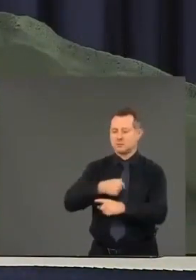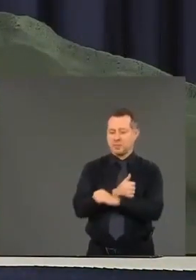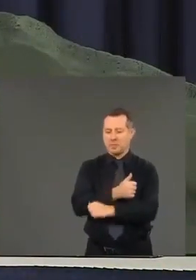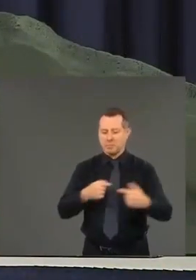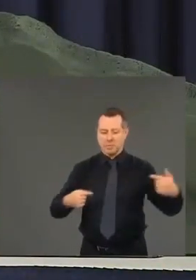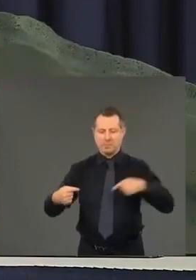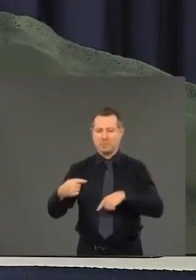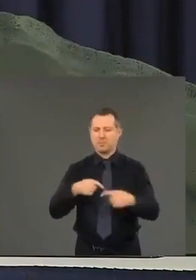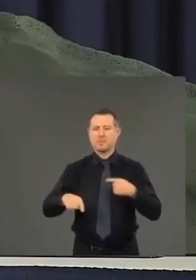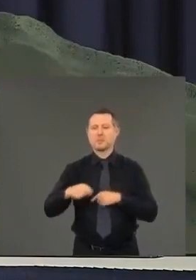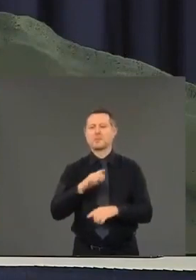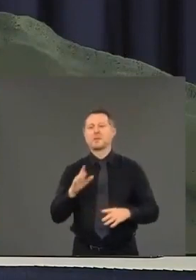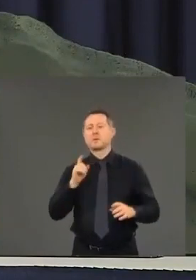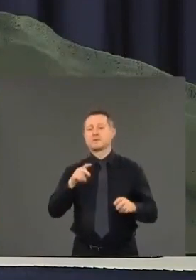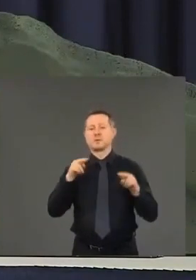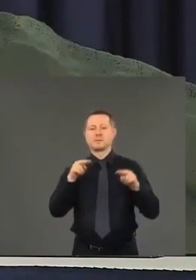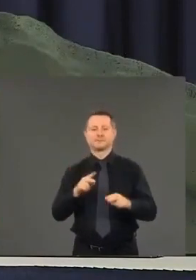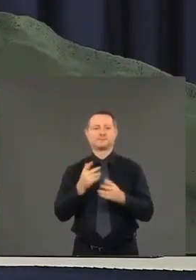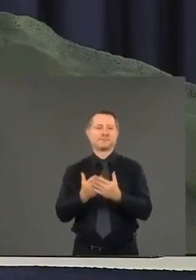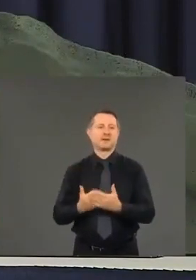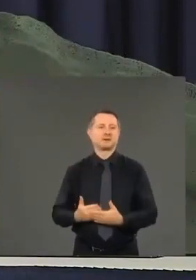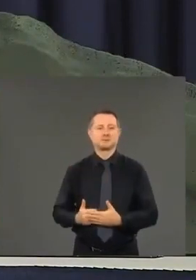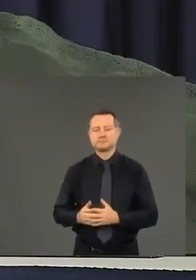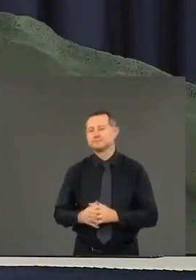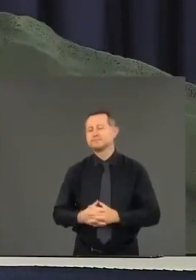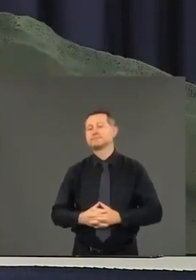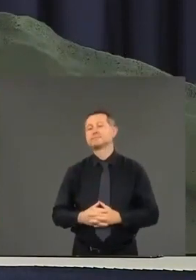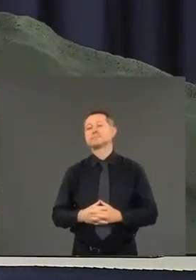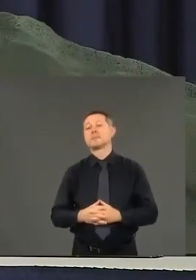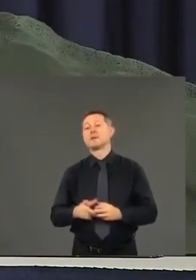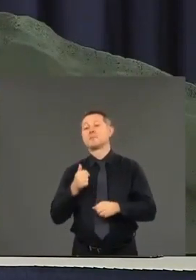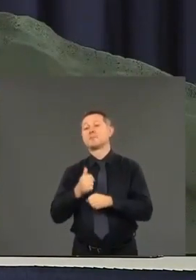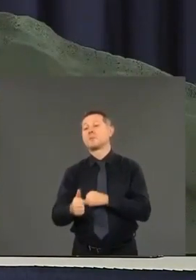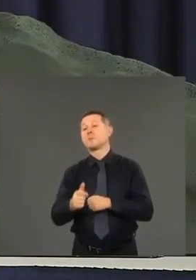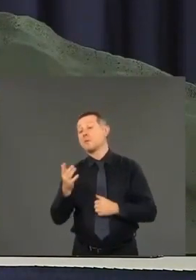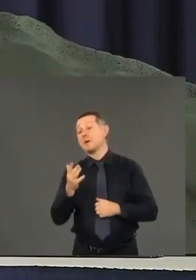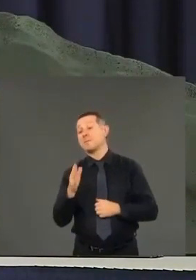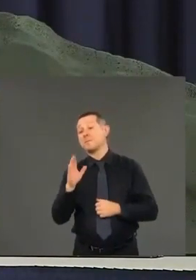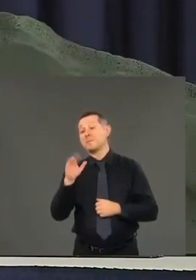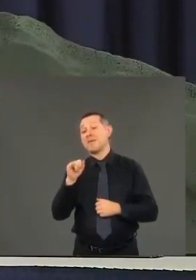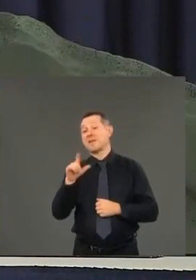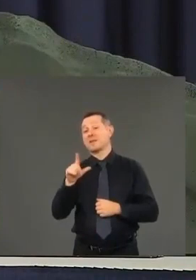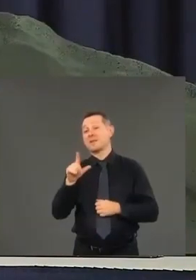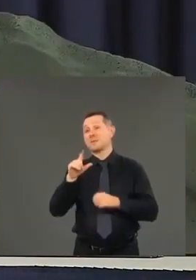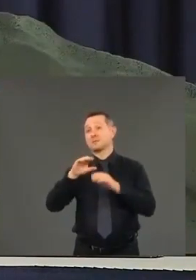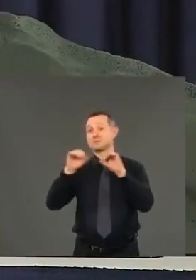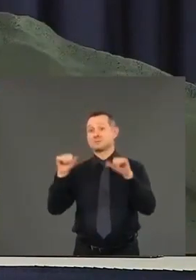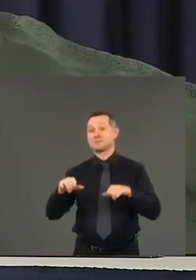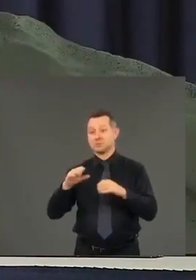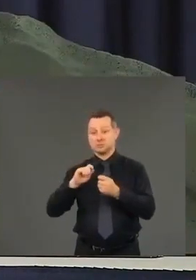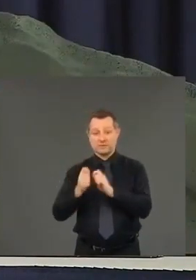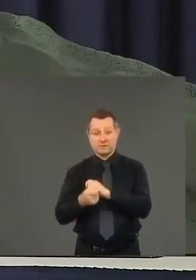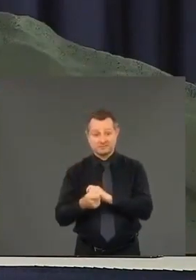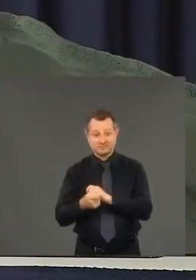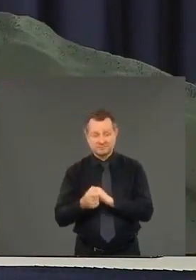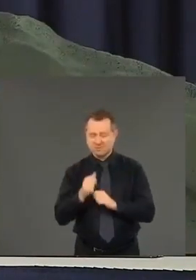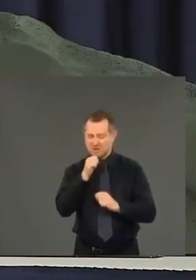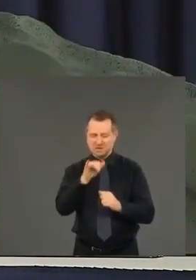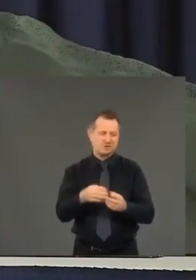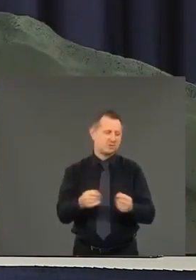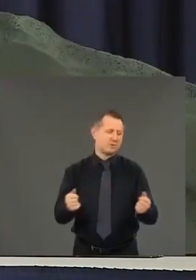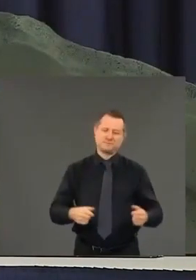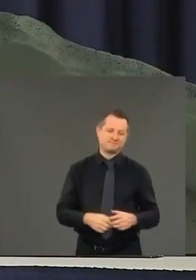have to sort out what it is. But I know it's not bail reform because we went through that. Is bail reform? Okay,